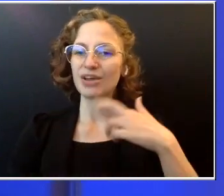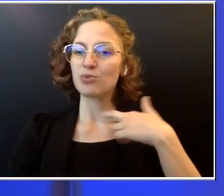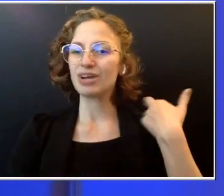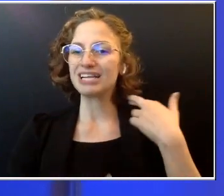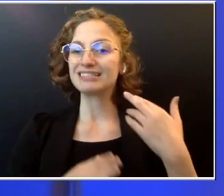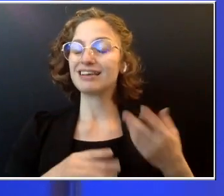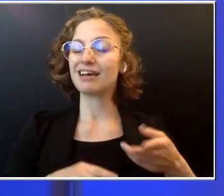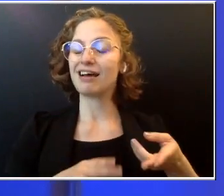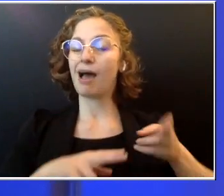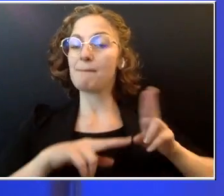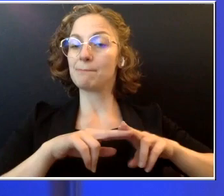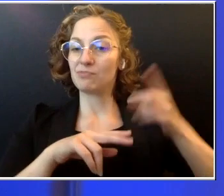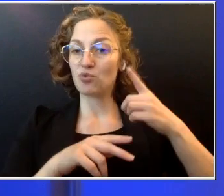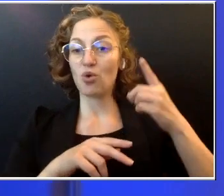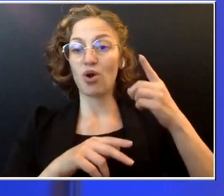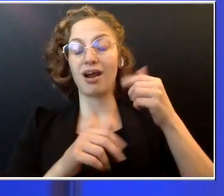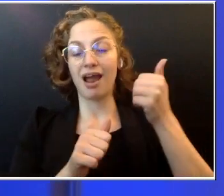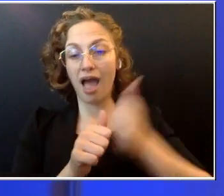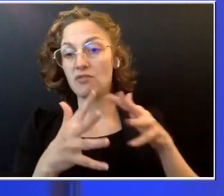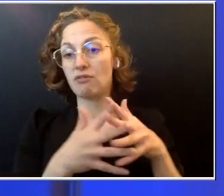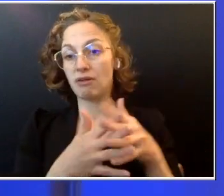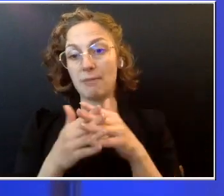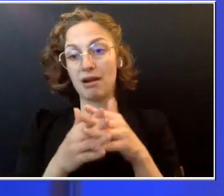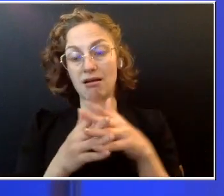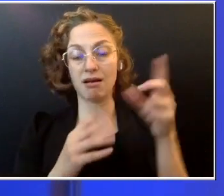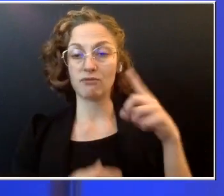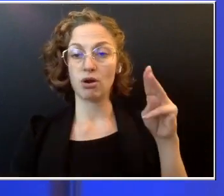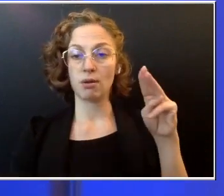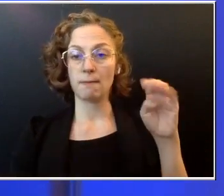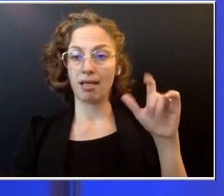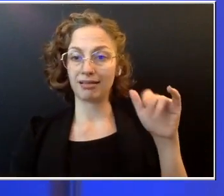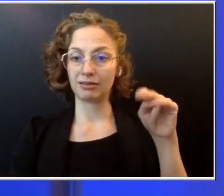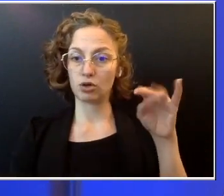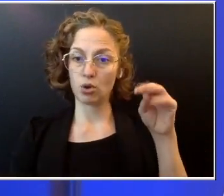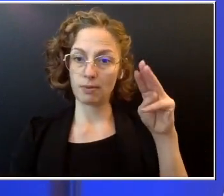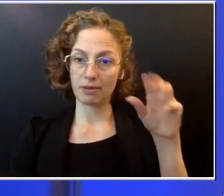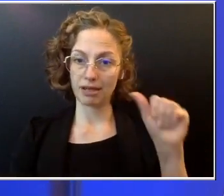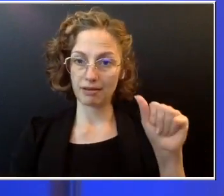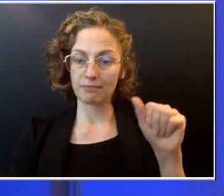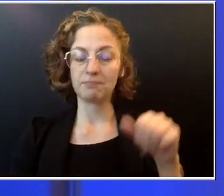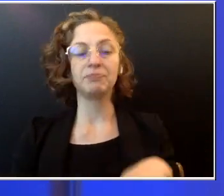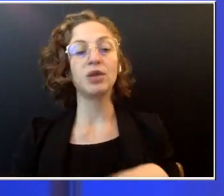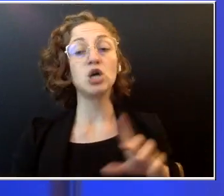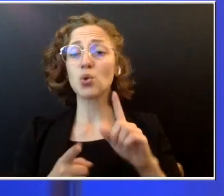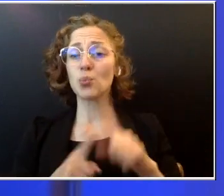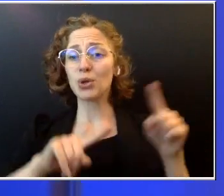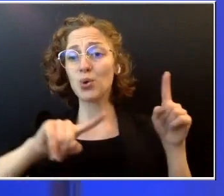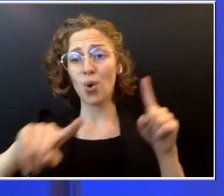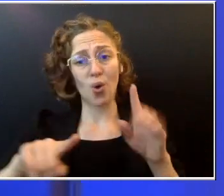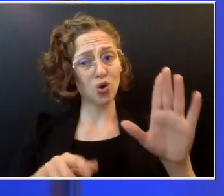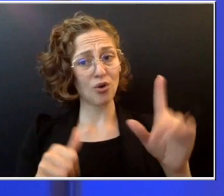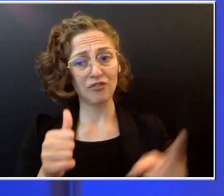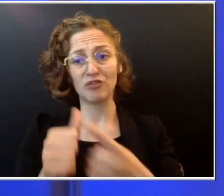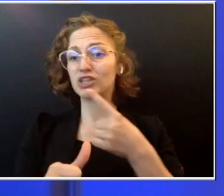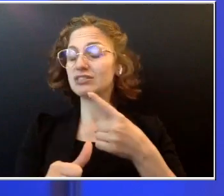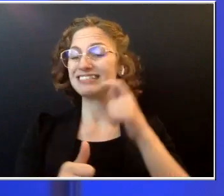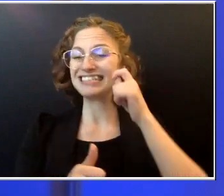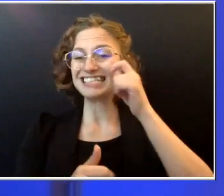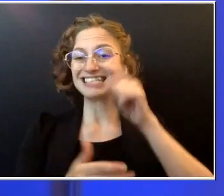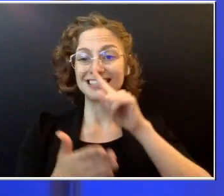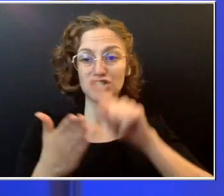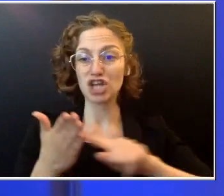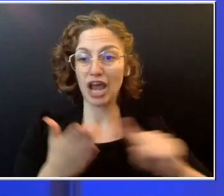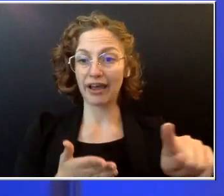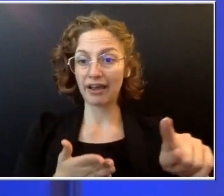check in with your provider. They'll give you a recommendation on follow-up. Dermatologists may recommend more frequently depending upon what they see on